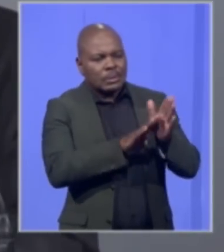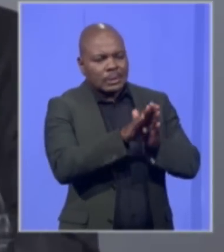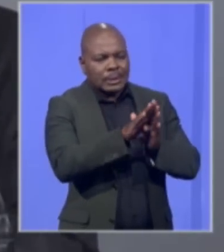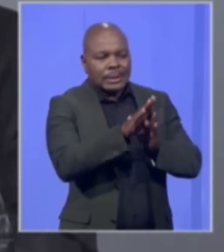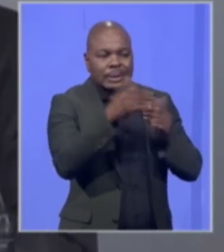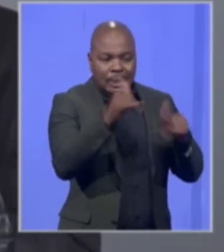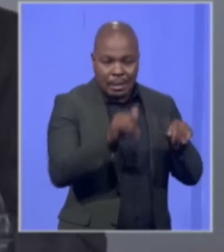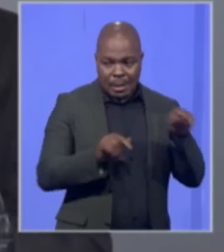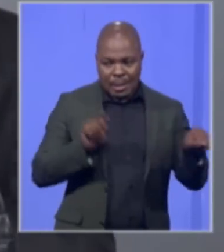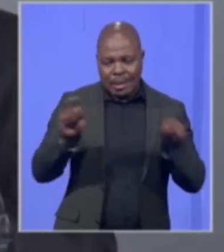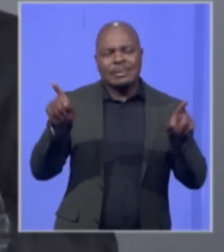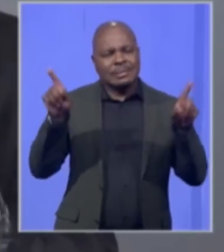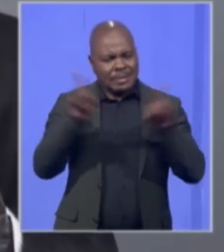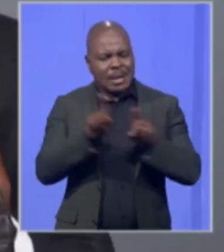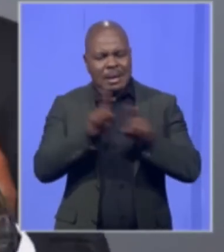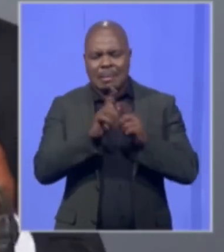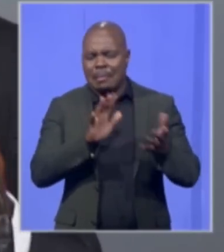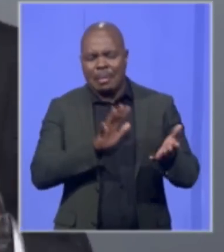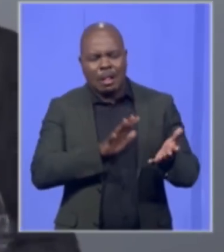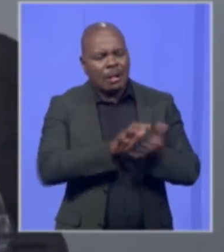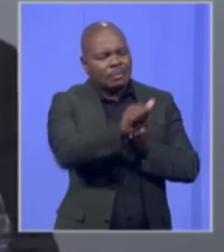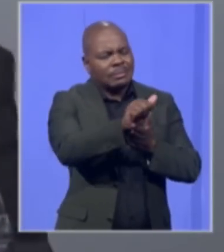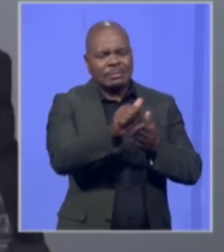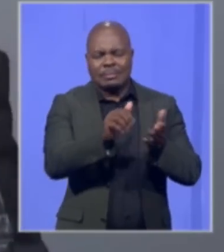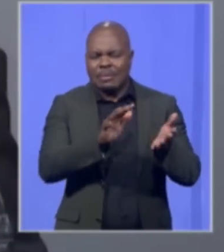world. The increasing rate of